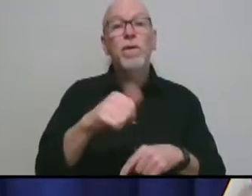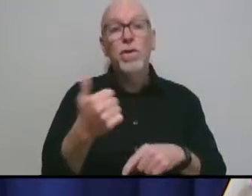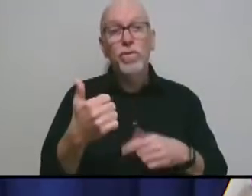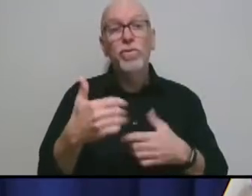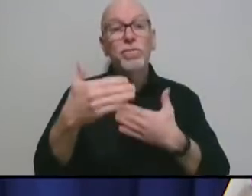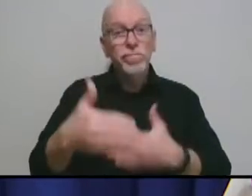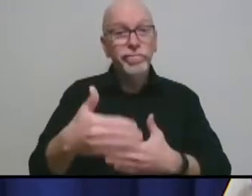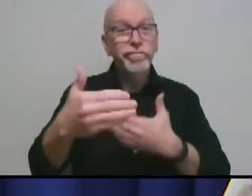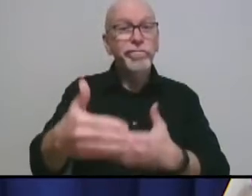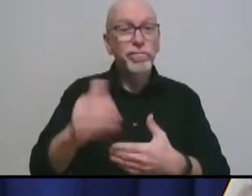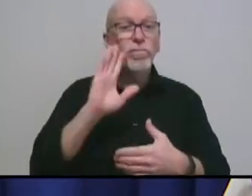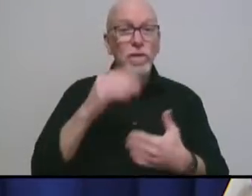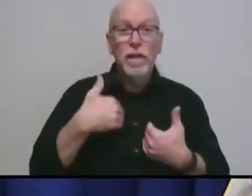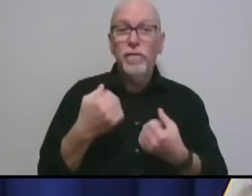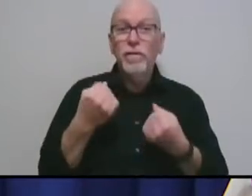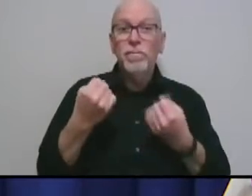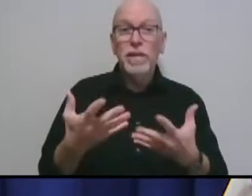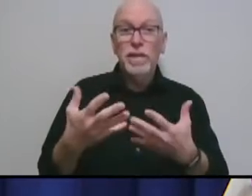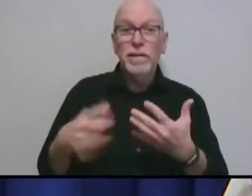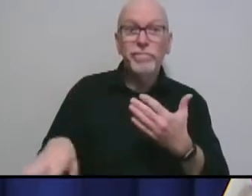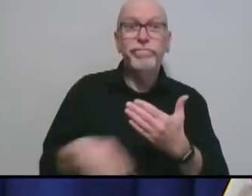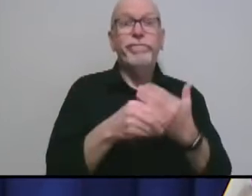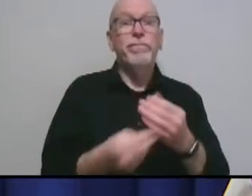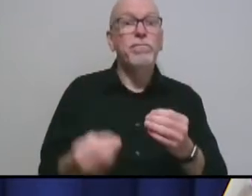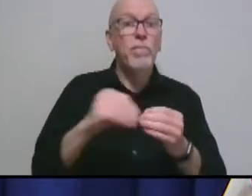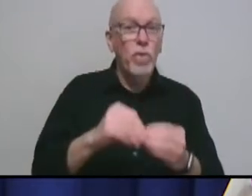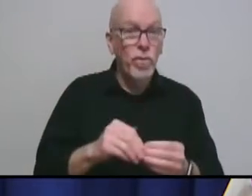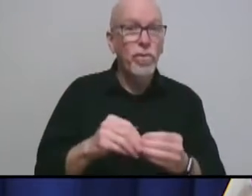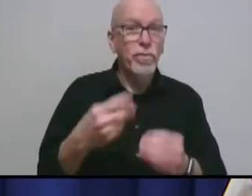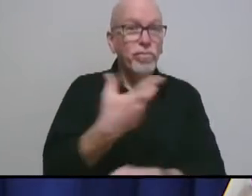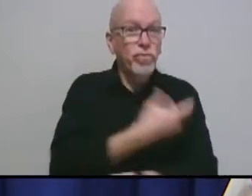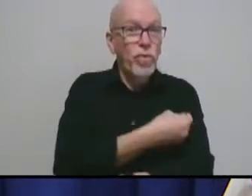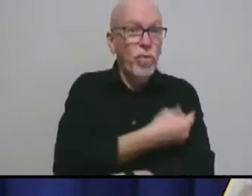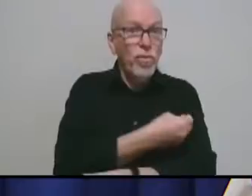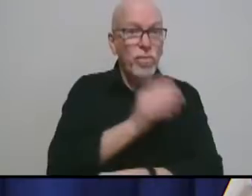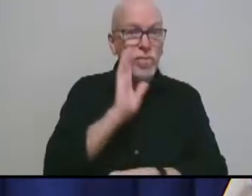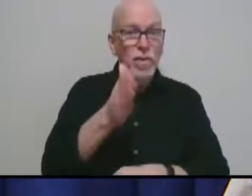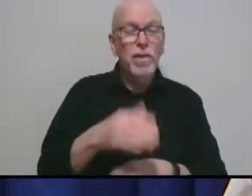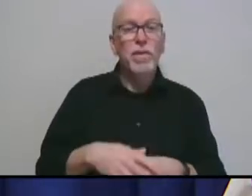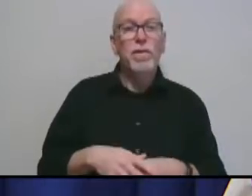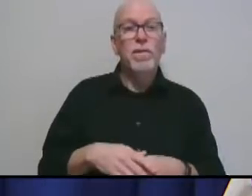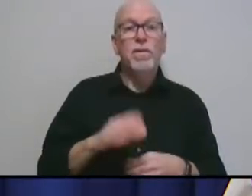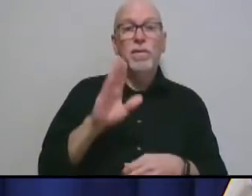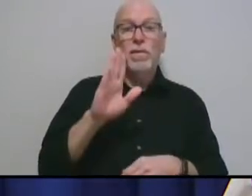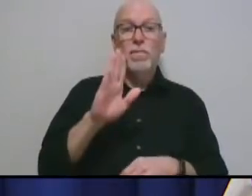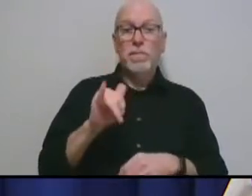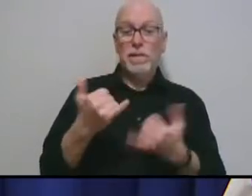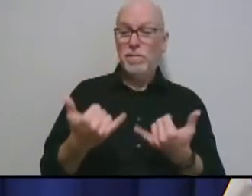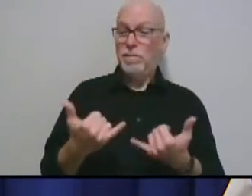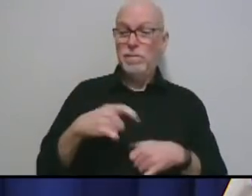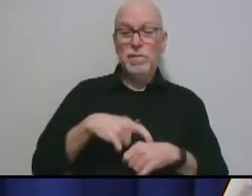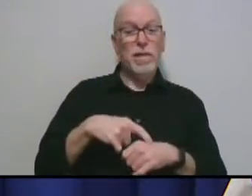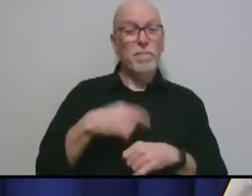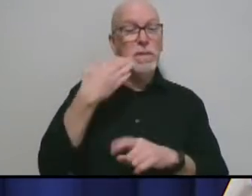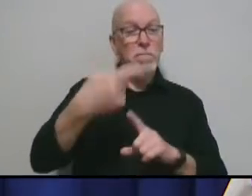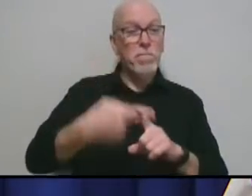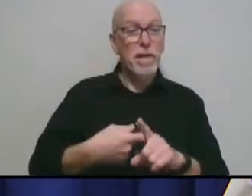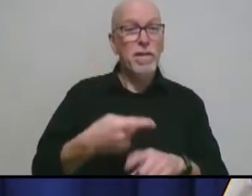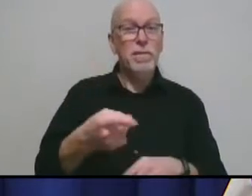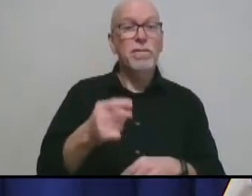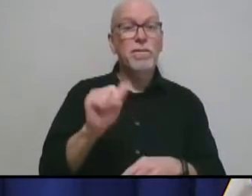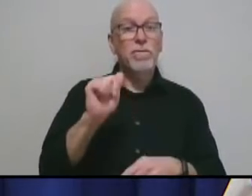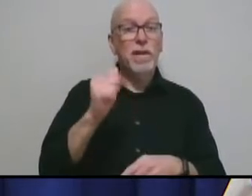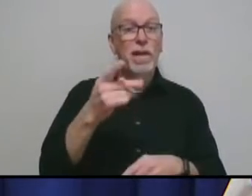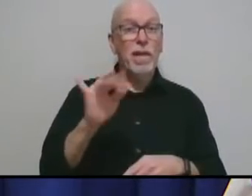going to have a lot of doses added into the equation by this time next month. When I see the